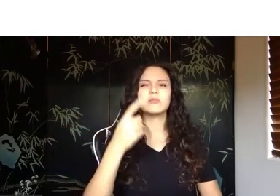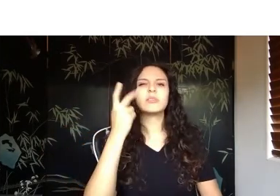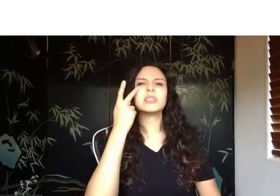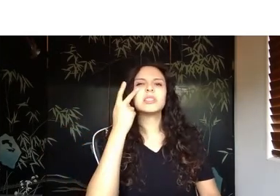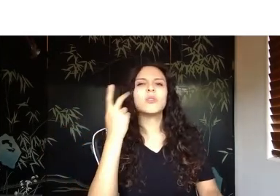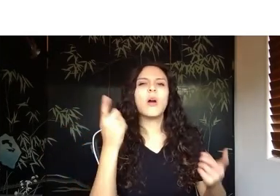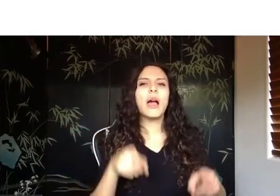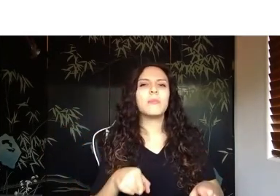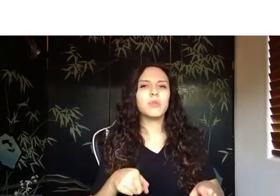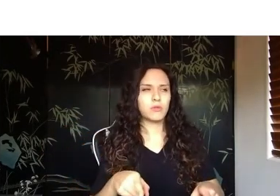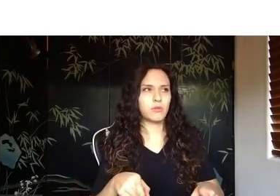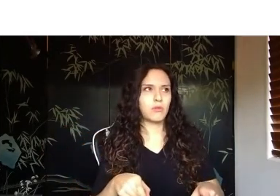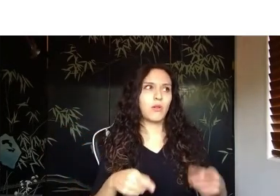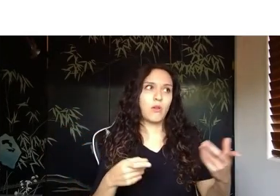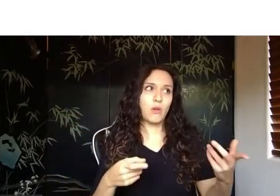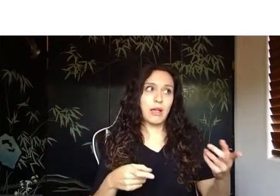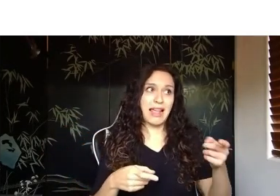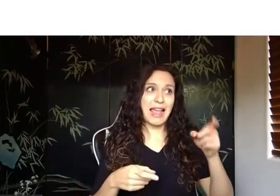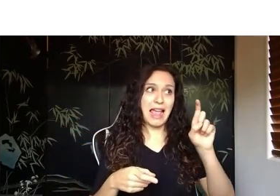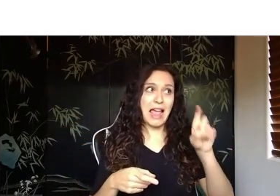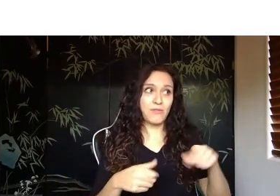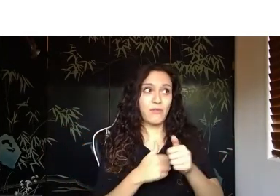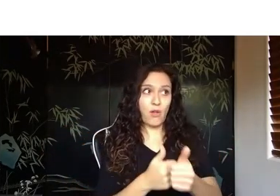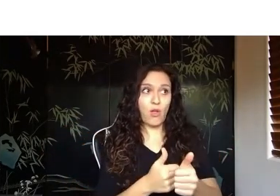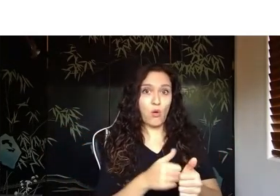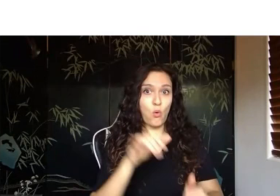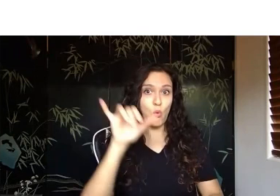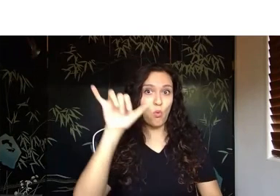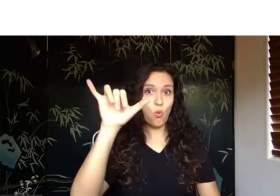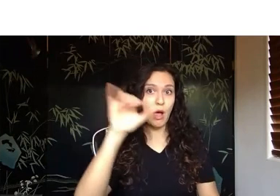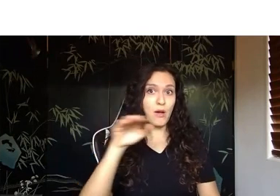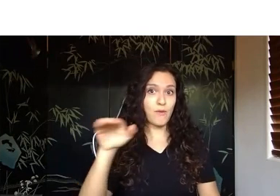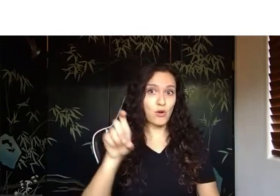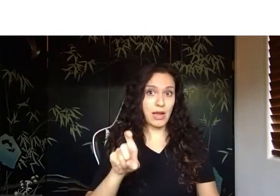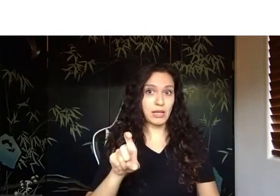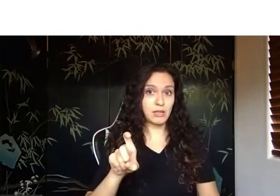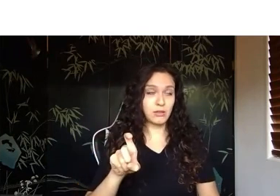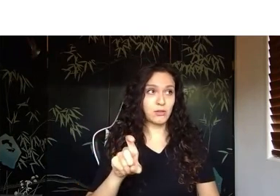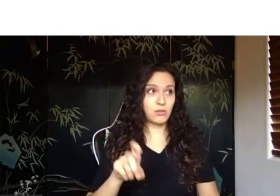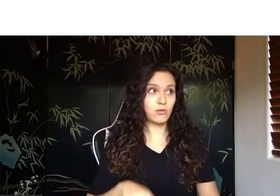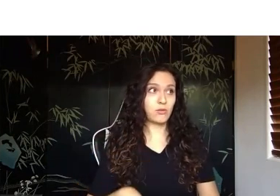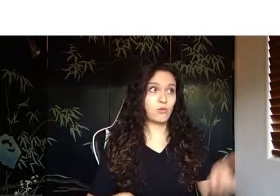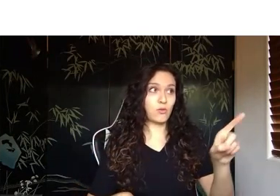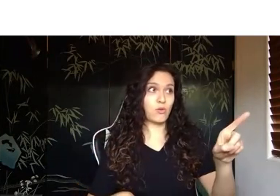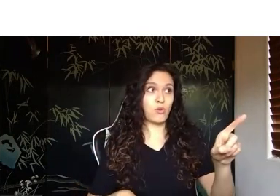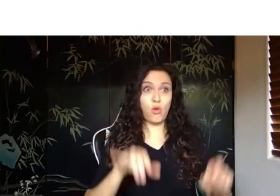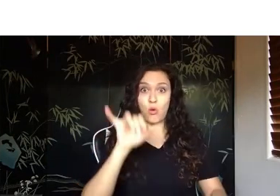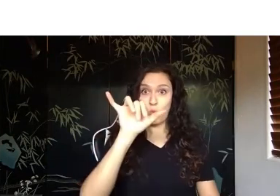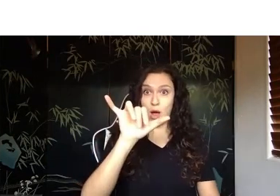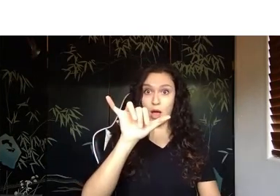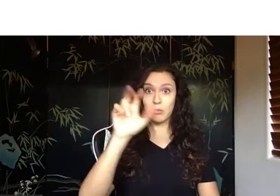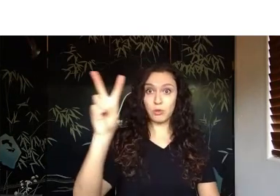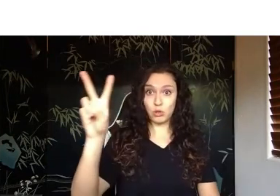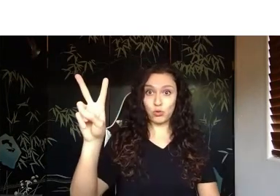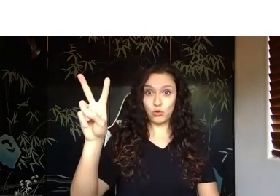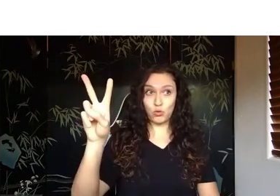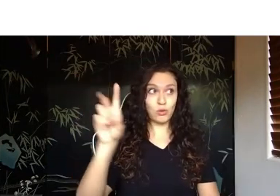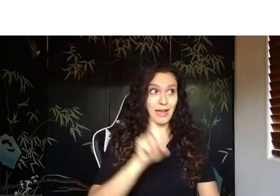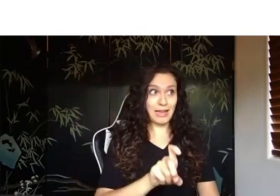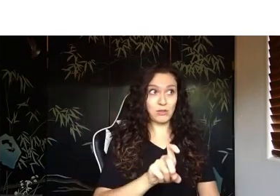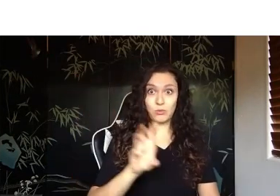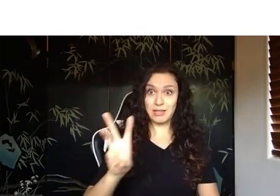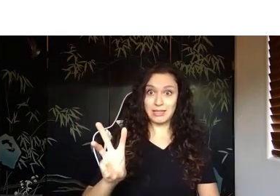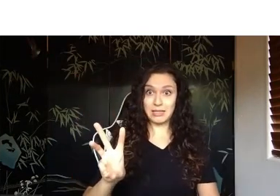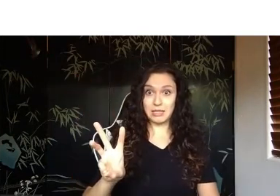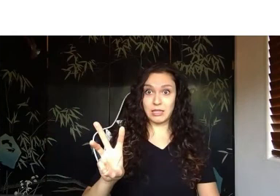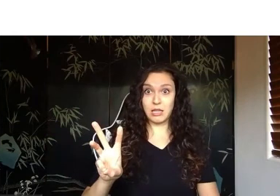y? Let's see what would happen then. Okay, well, we have to do y over x. Okay, so then my y would be